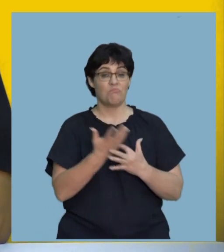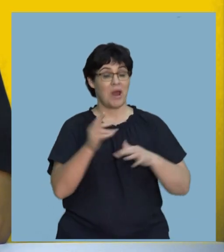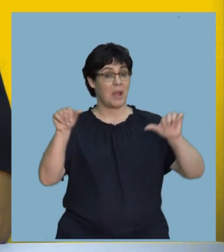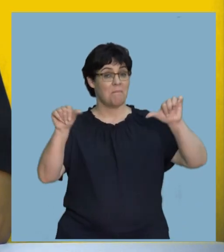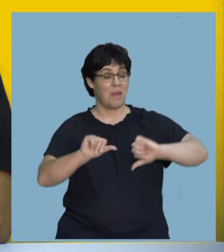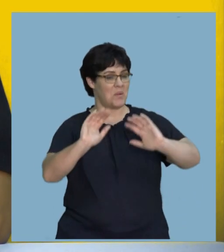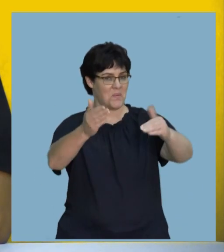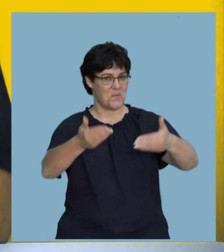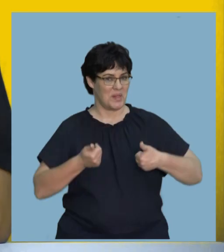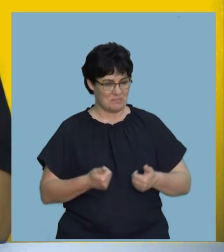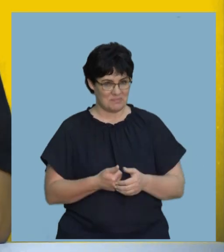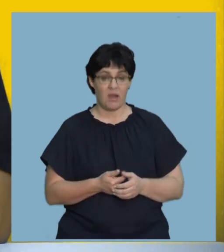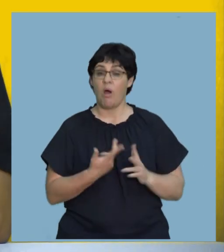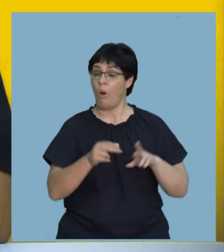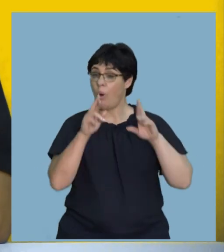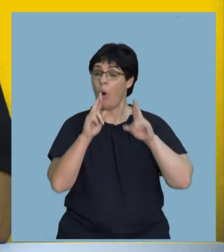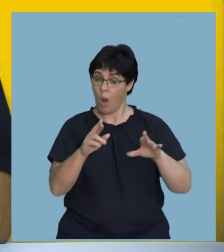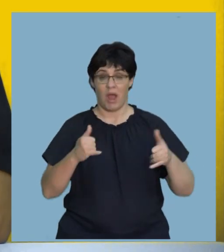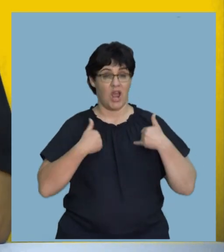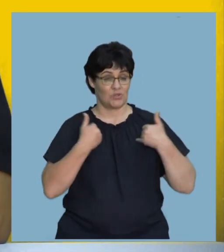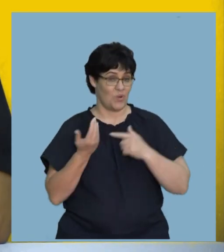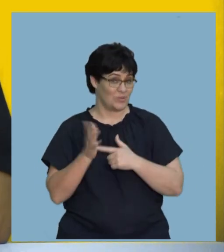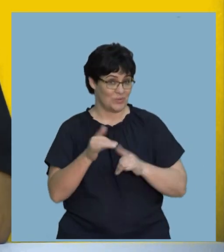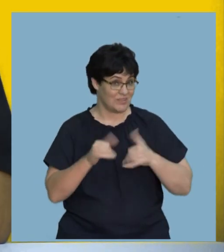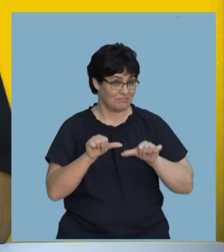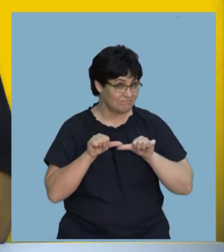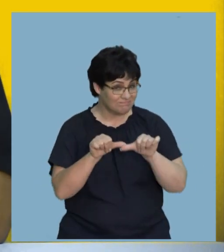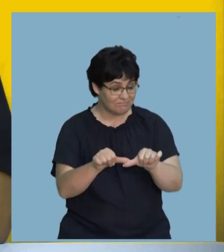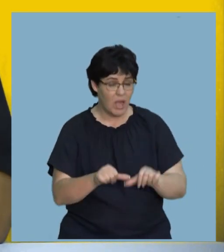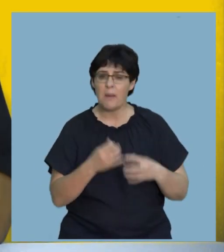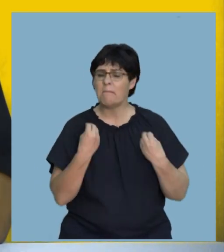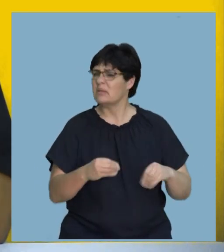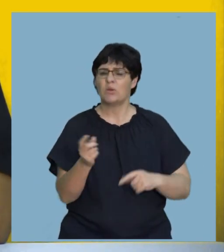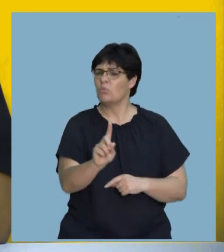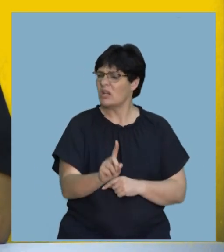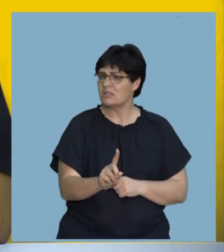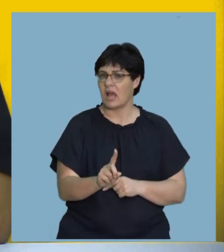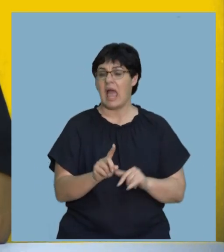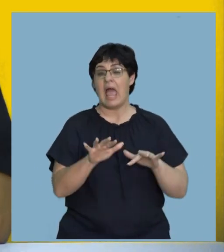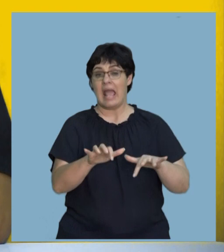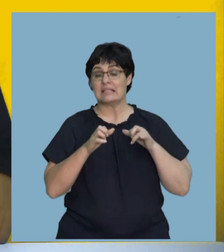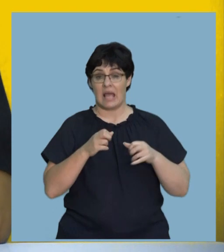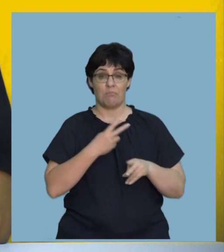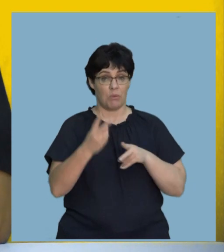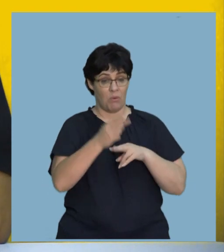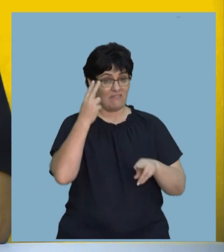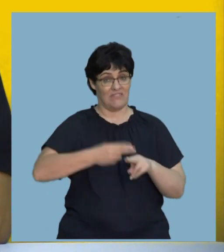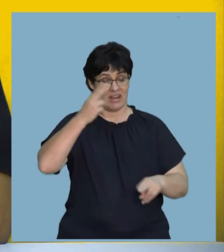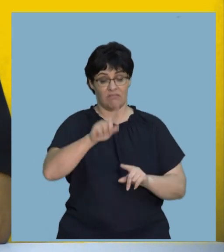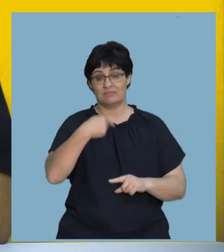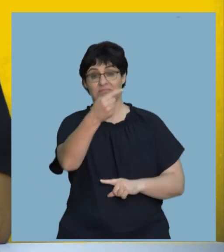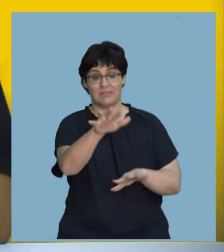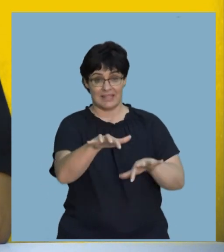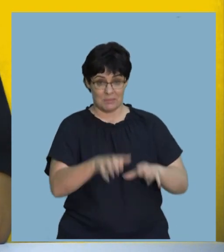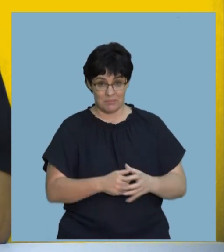Welcome back from the break, Matrix. I hope you guys are still enjoying the show. We are still busy with your final exam prep to help you with the upcoming